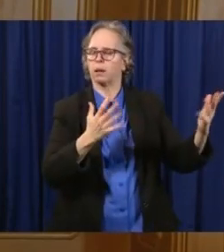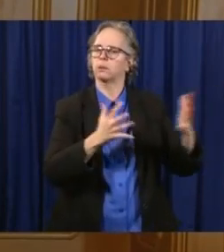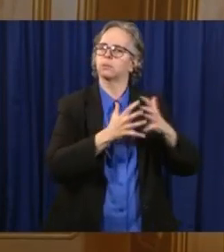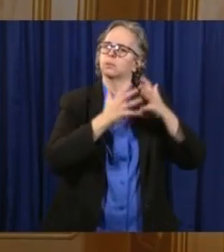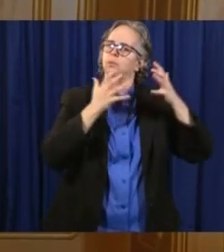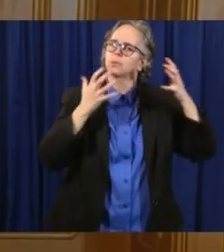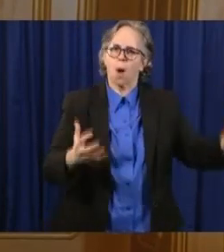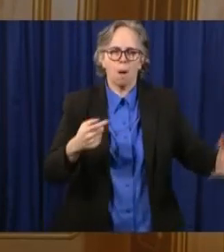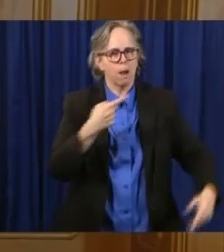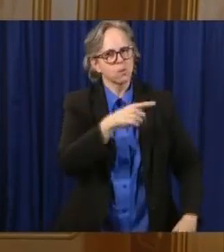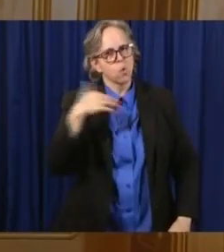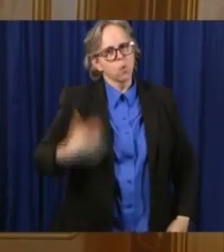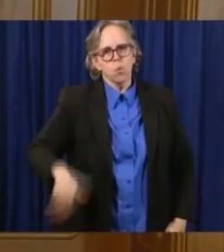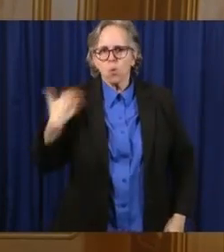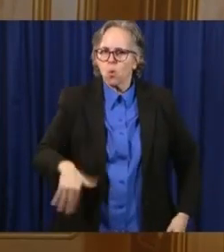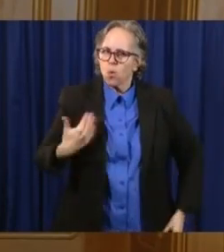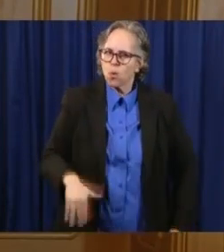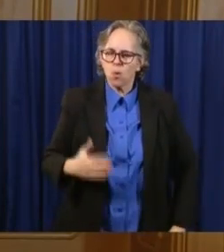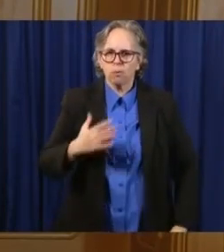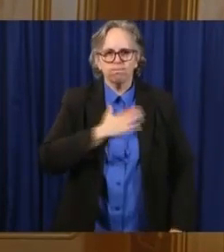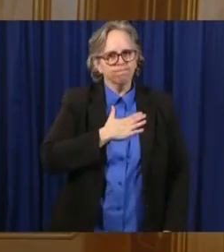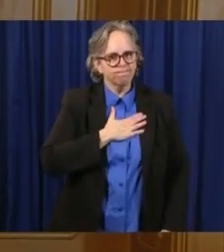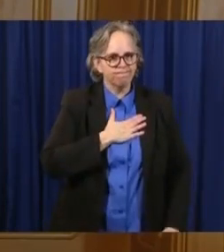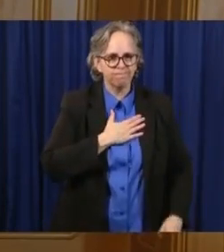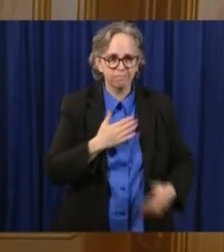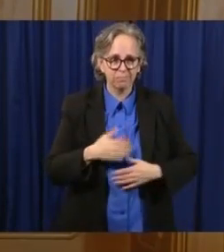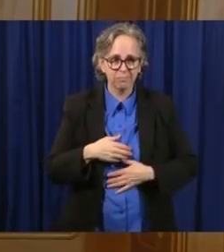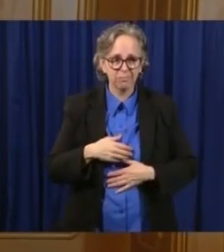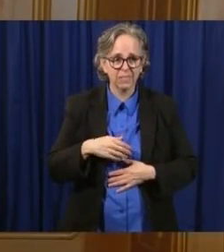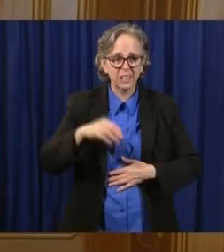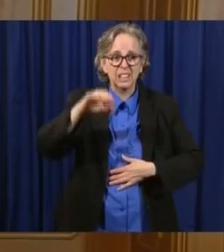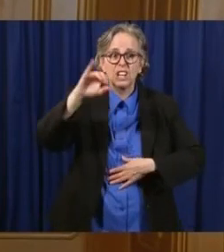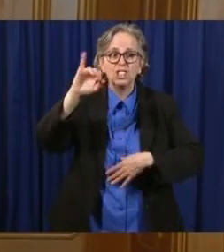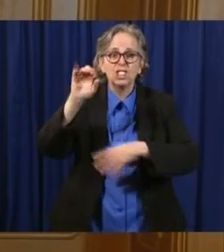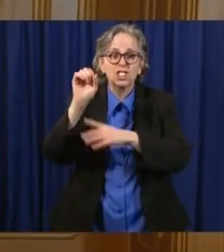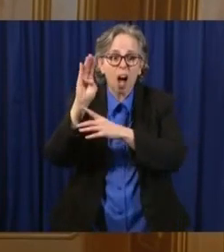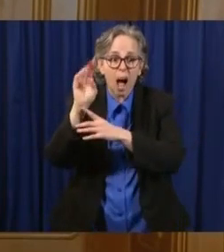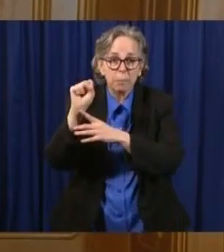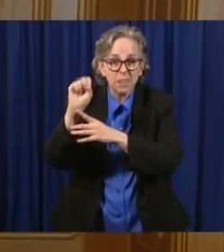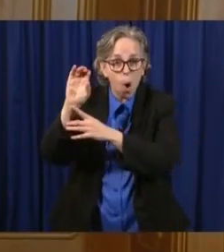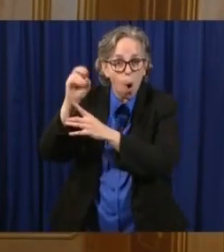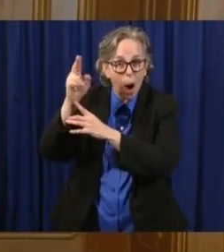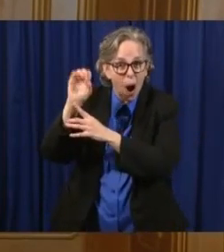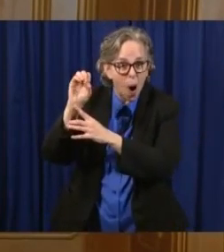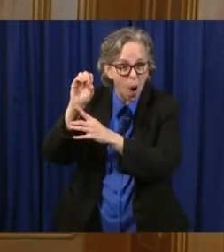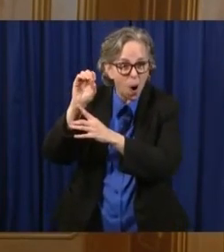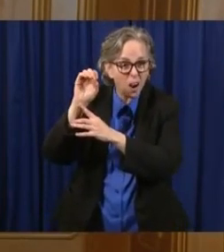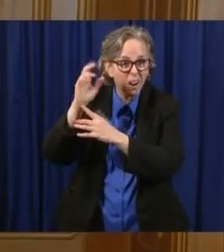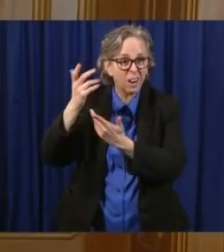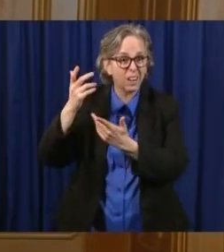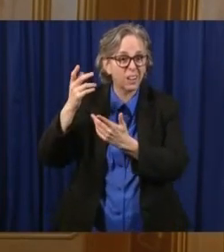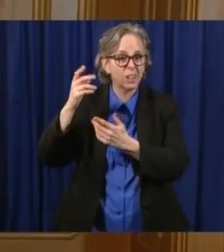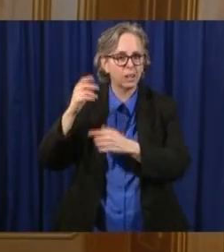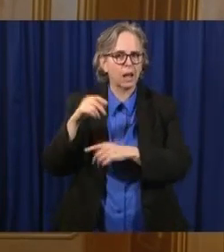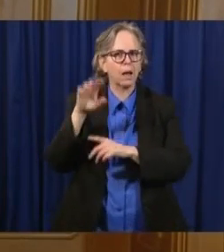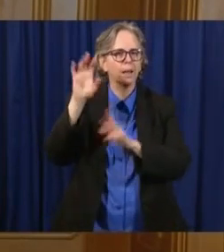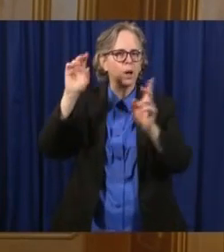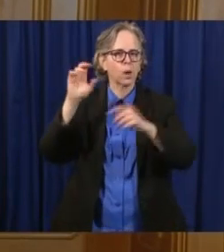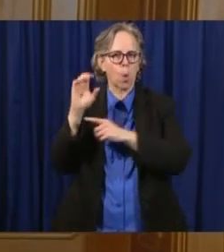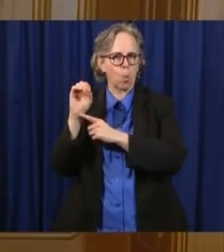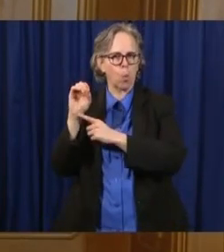to thank Jobs Ohio and One Columbus for making the connection to Apple. Jobs Ohio is providing